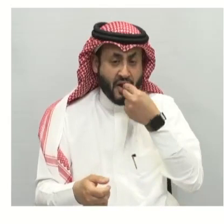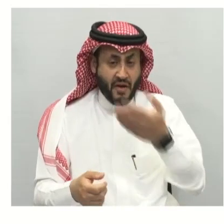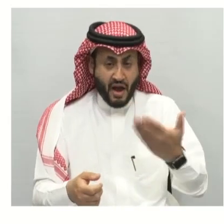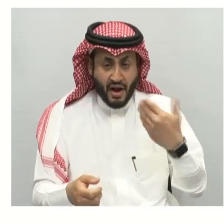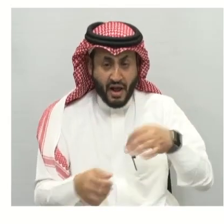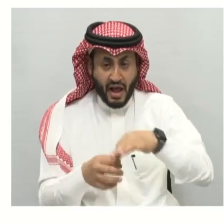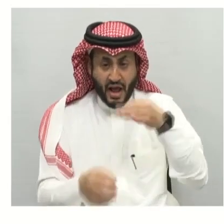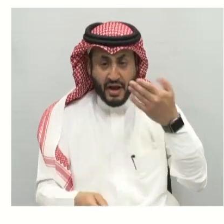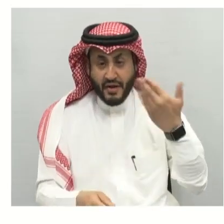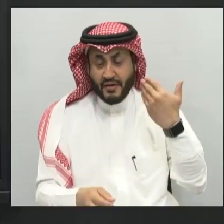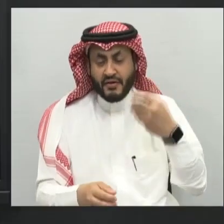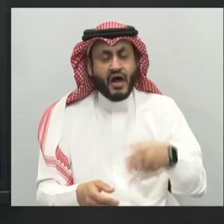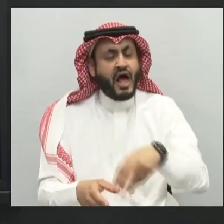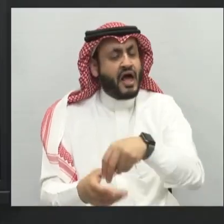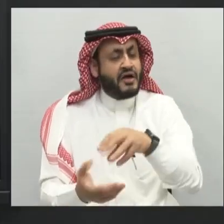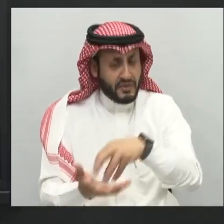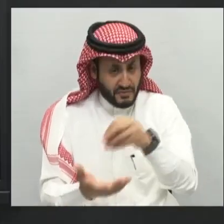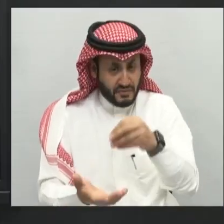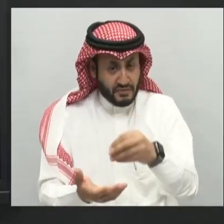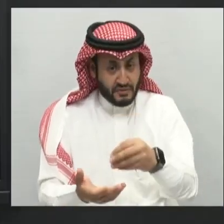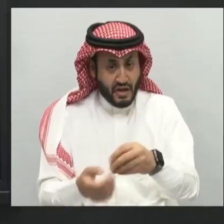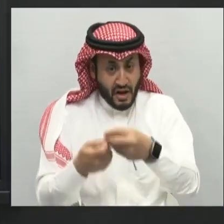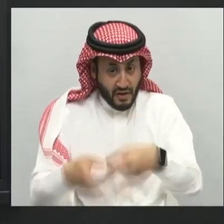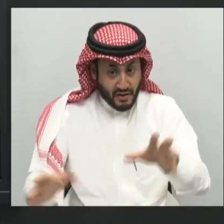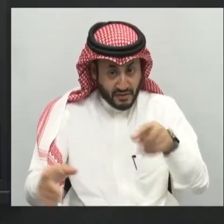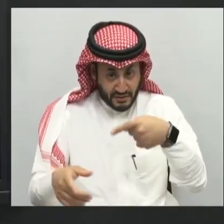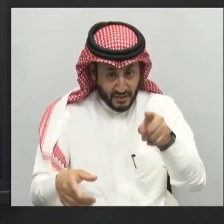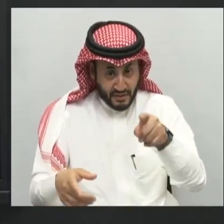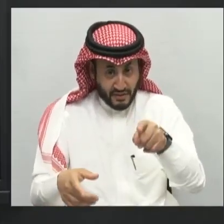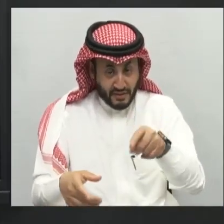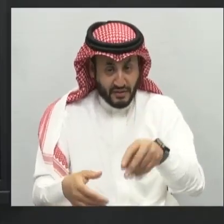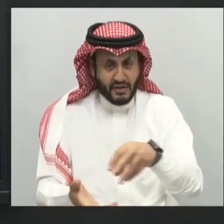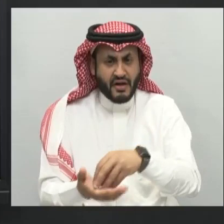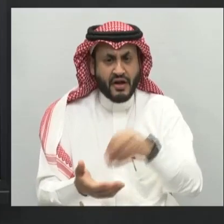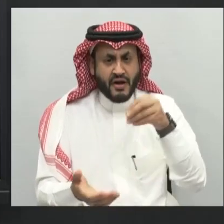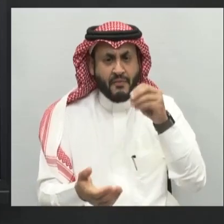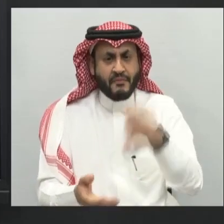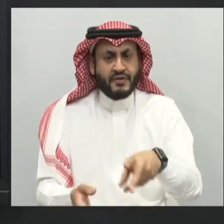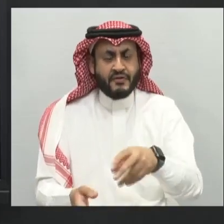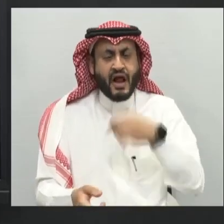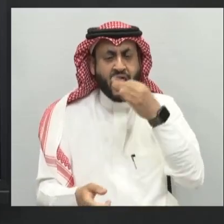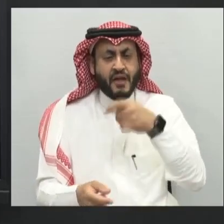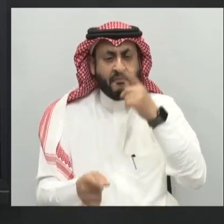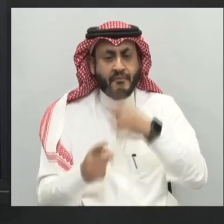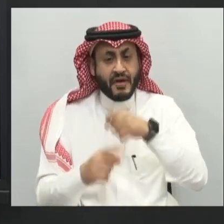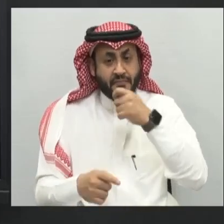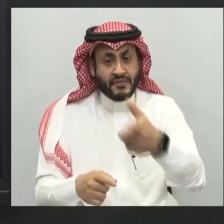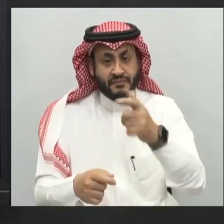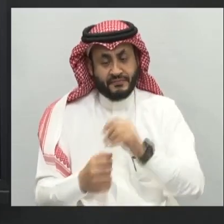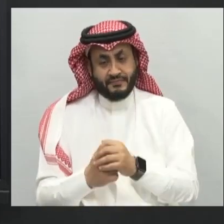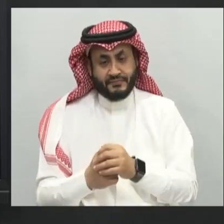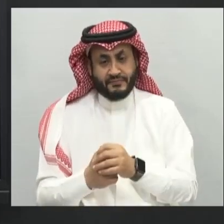something hot. How does it feel? Do you feel like dropping it, right? So you have to say something really quickly and give it to the other